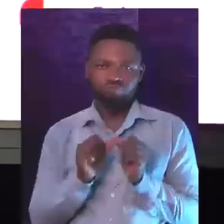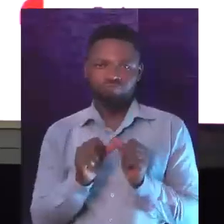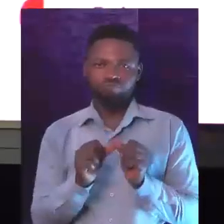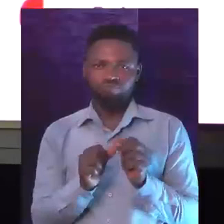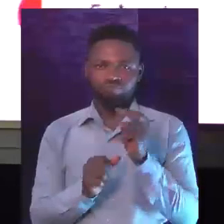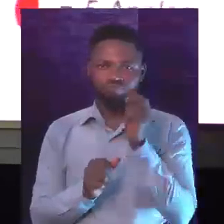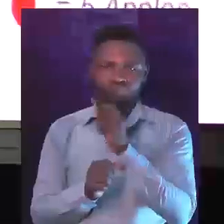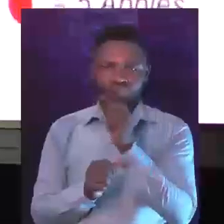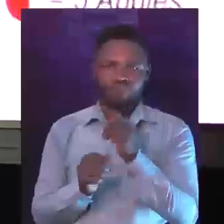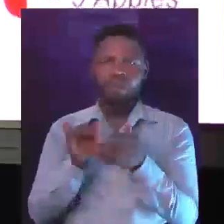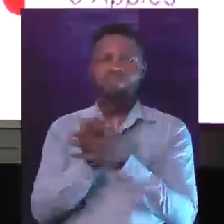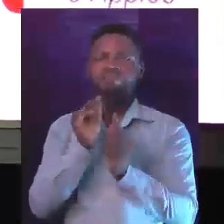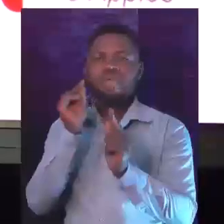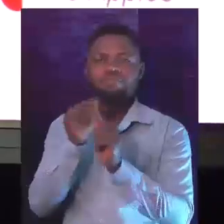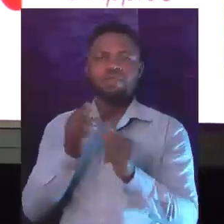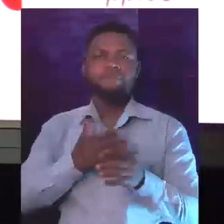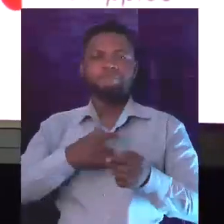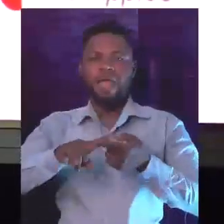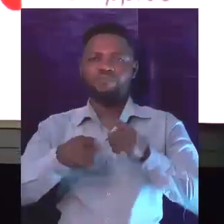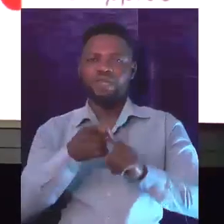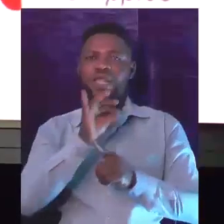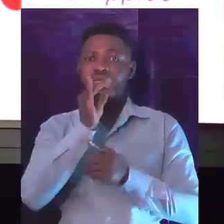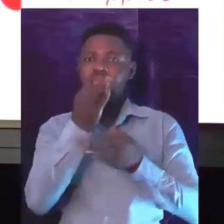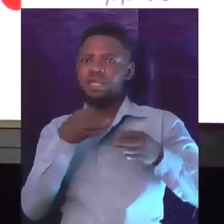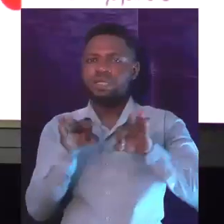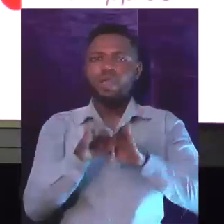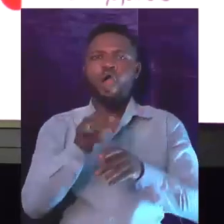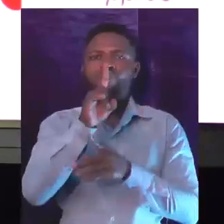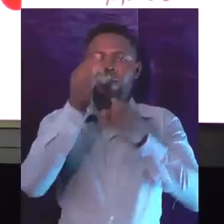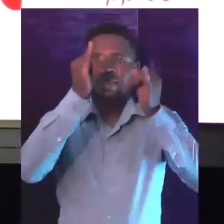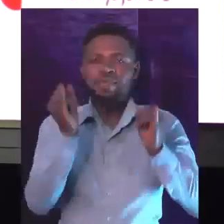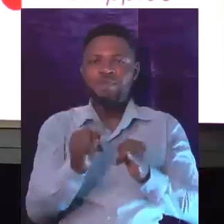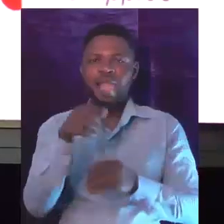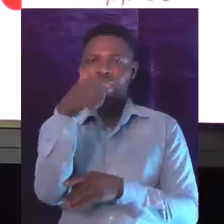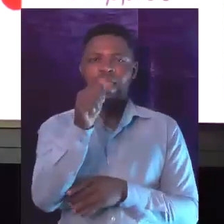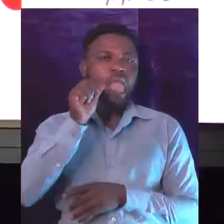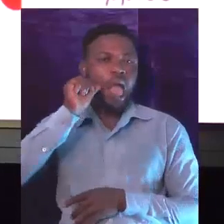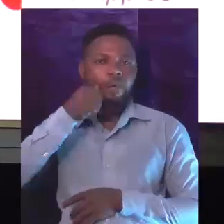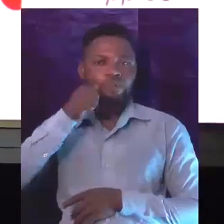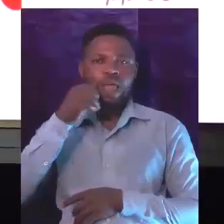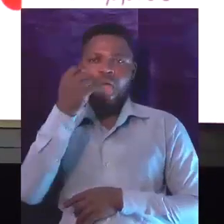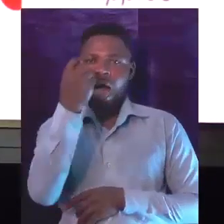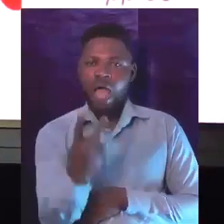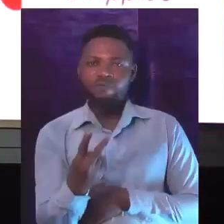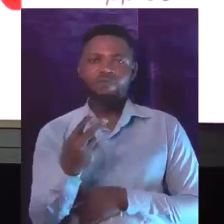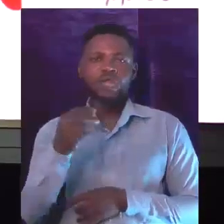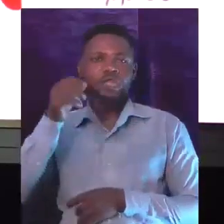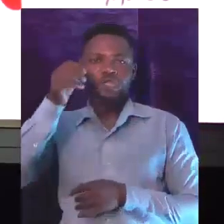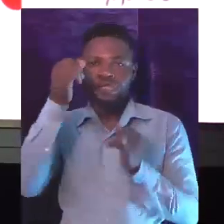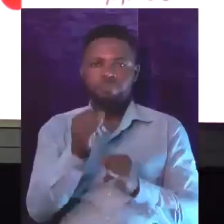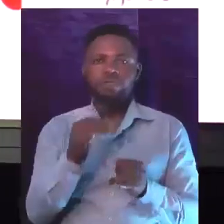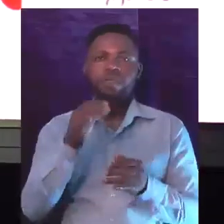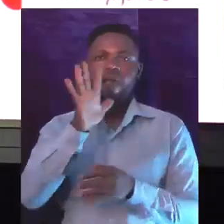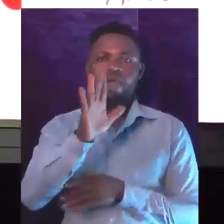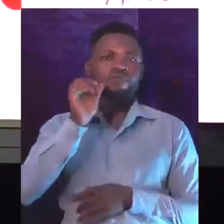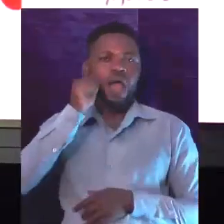on. That exactly, my friend, is the key. One image, 10 apples. Half image, 5